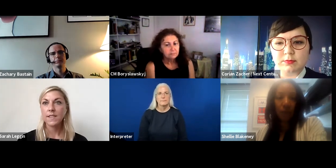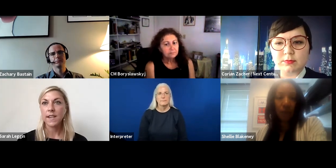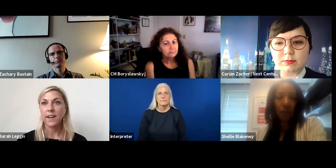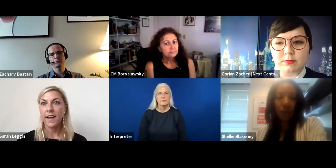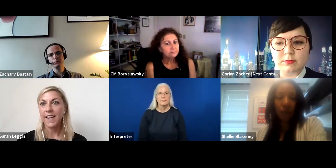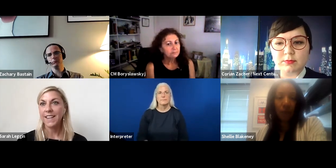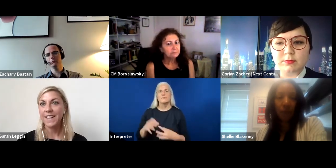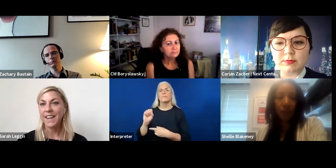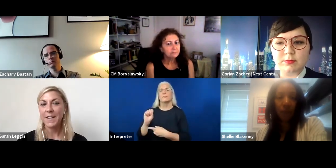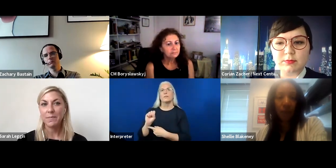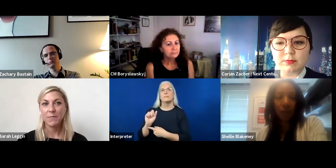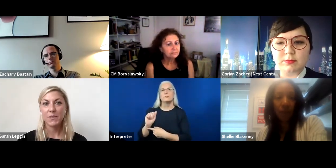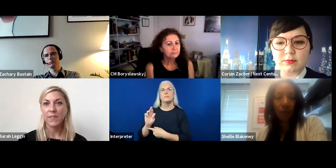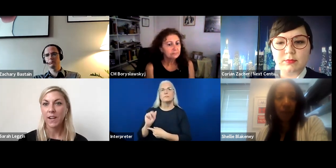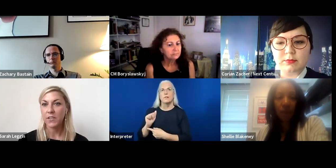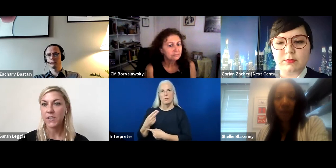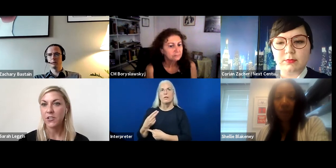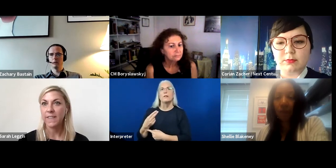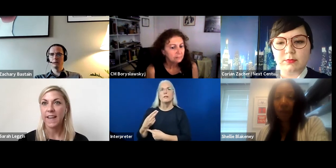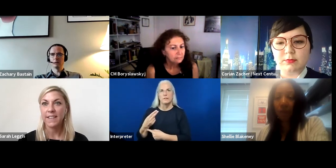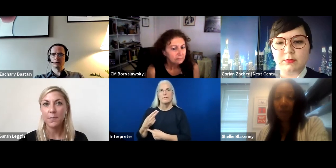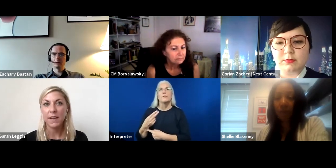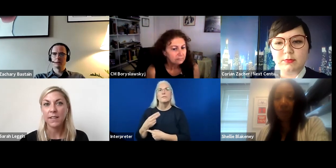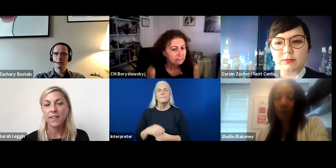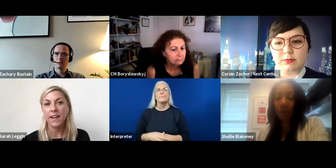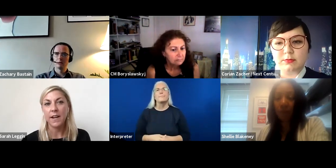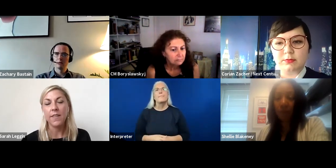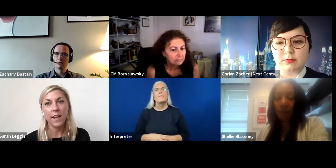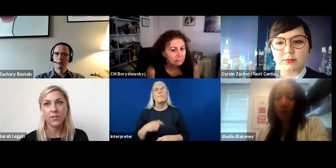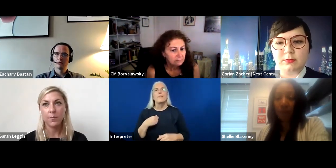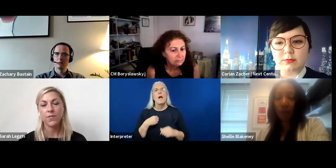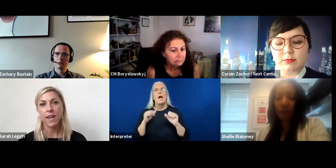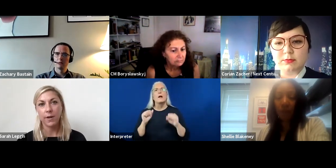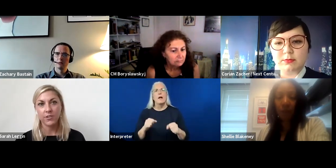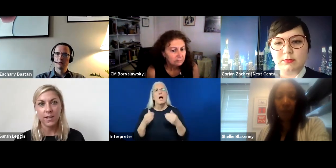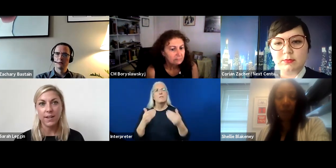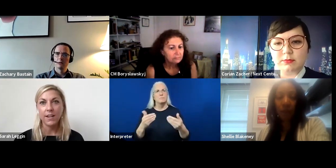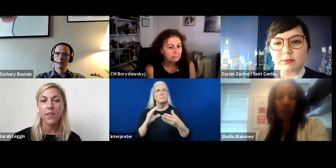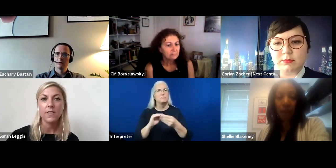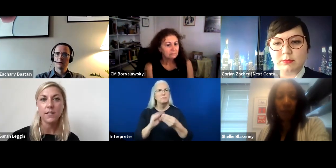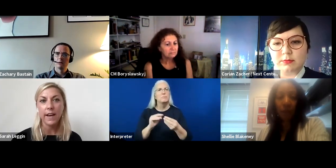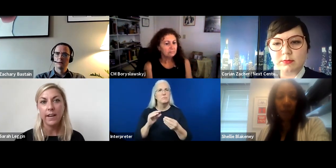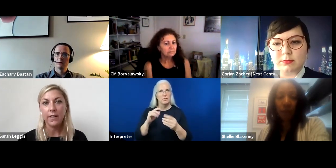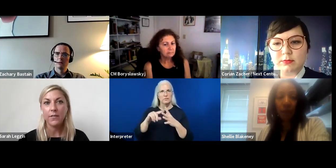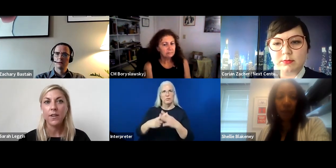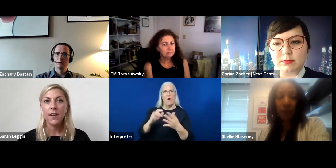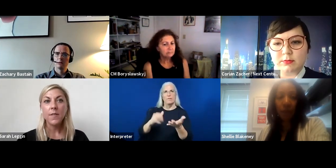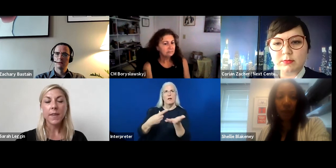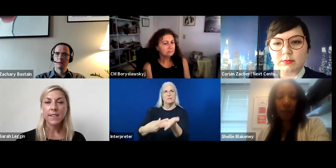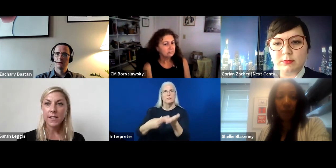This is Sarah. I can start the conversation on that topic. And thank you so much for that question. I know that there's a lot